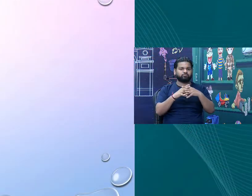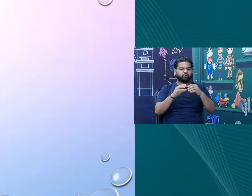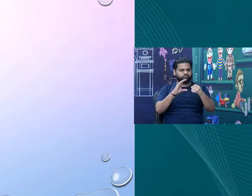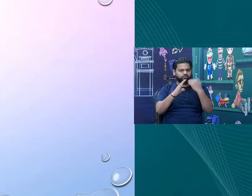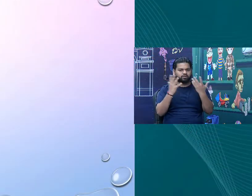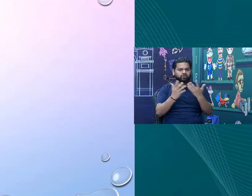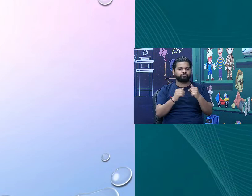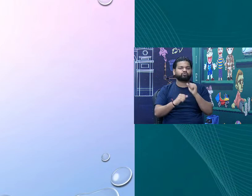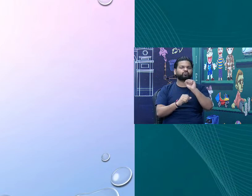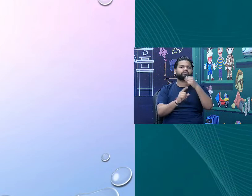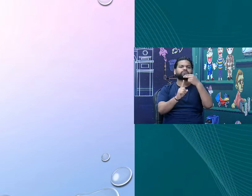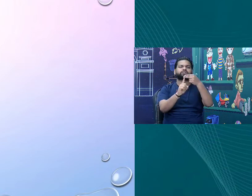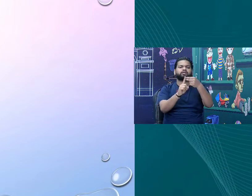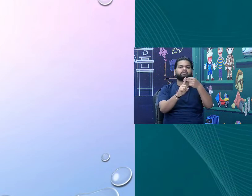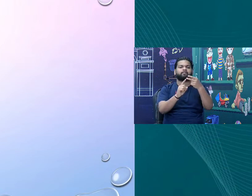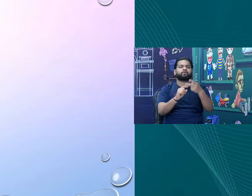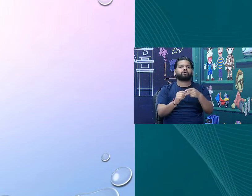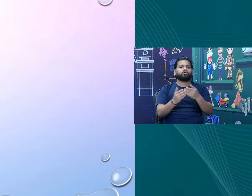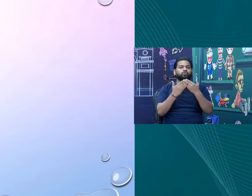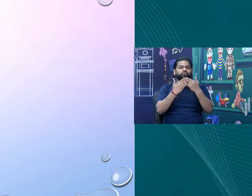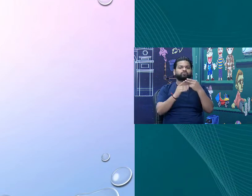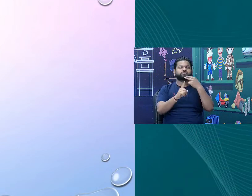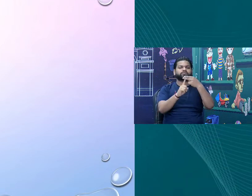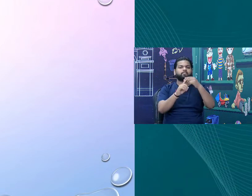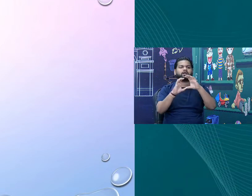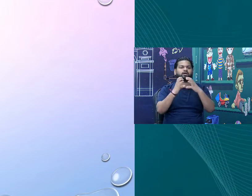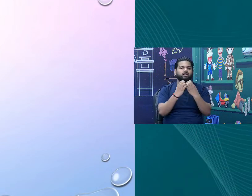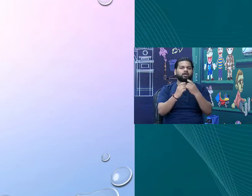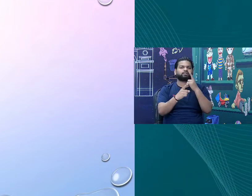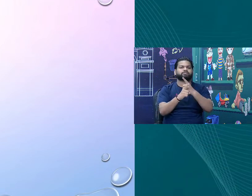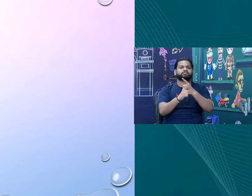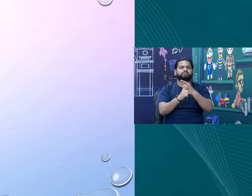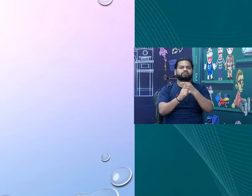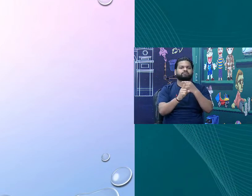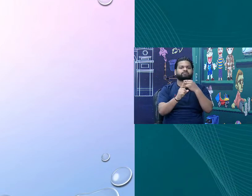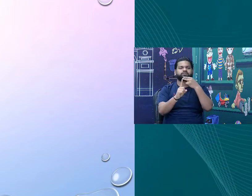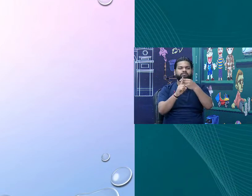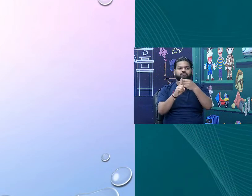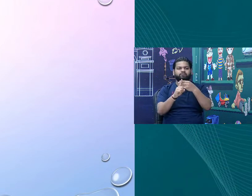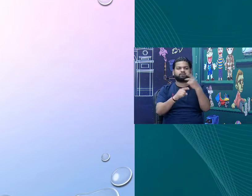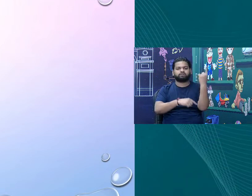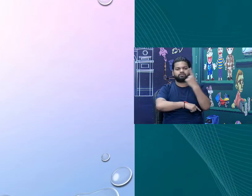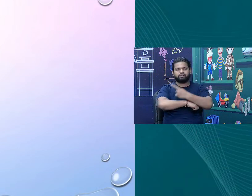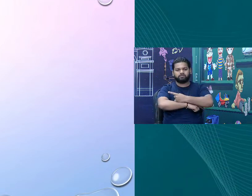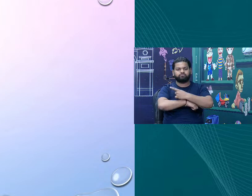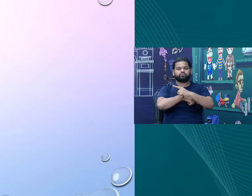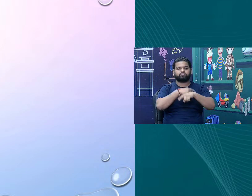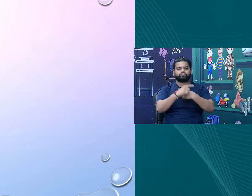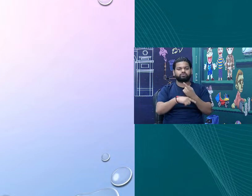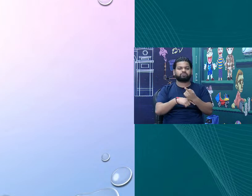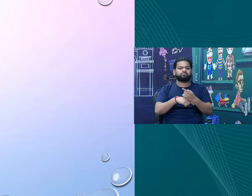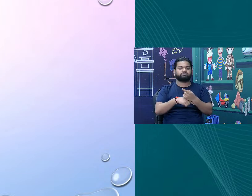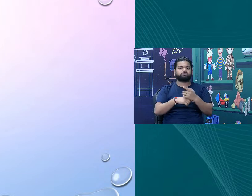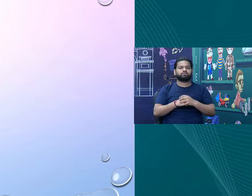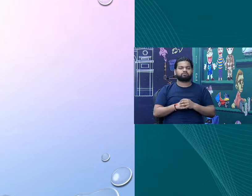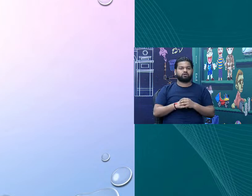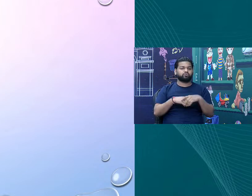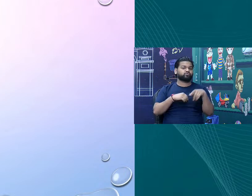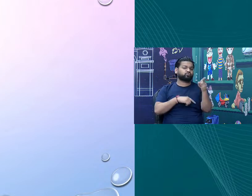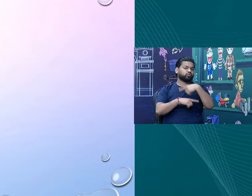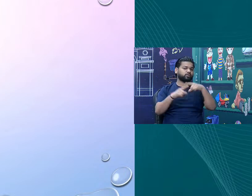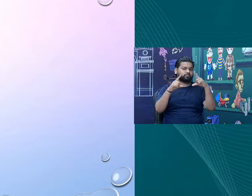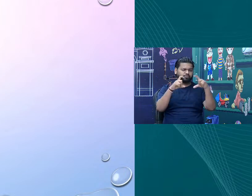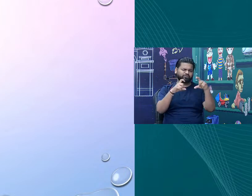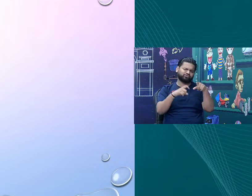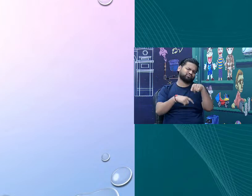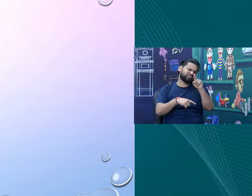you may mention your name, school name, class, teacher's name, date of the session, and photograph, which is optional,